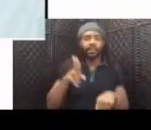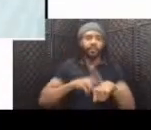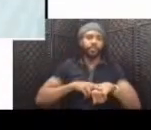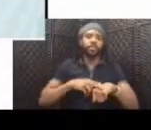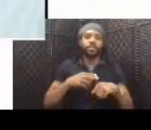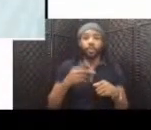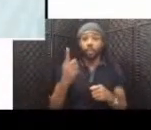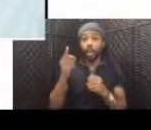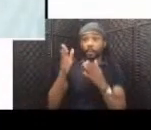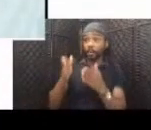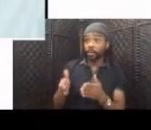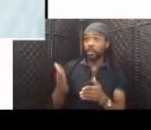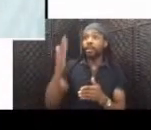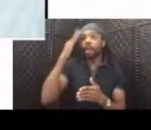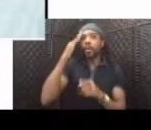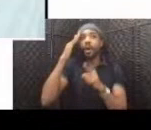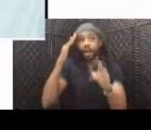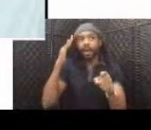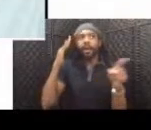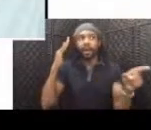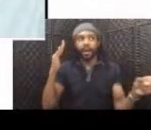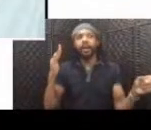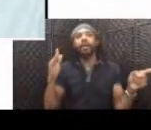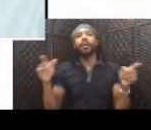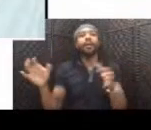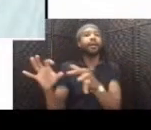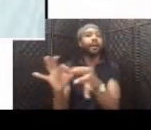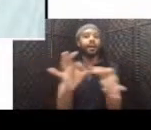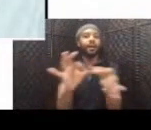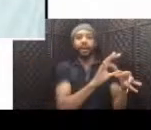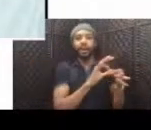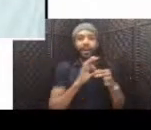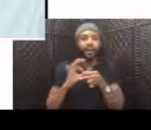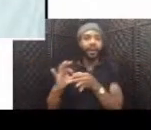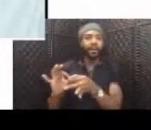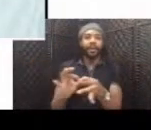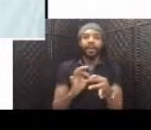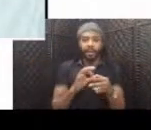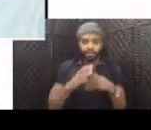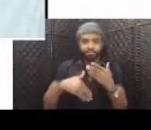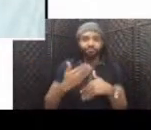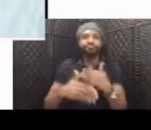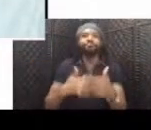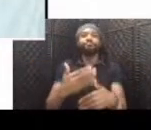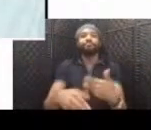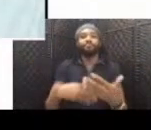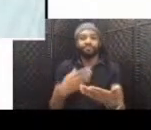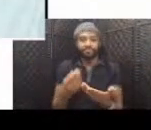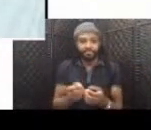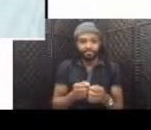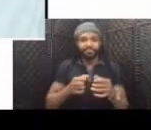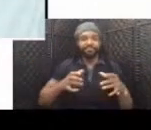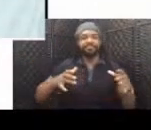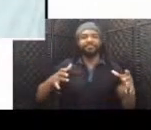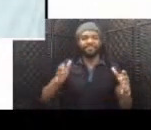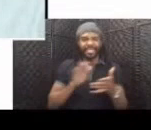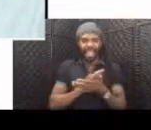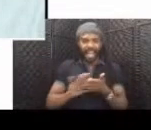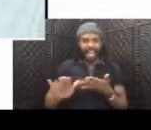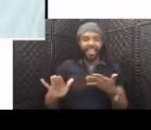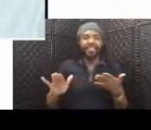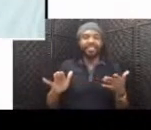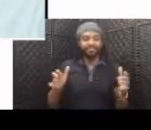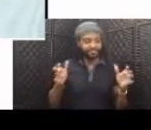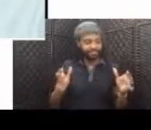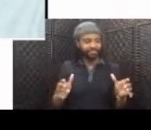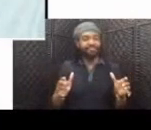one person knows another person. And so before you know it, you're able to kind of get that nice collective.